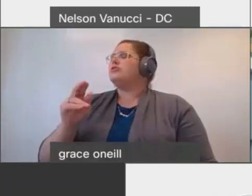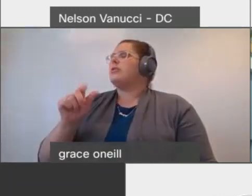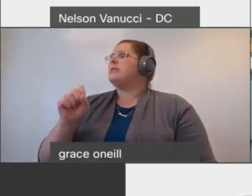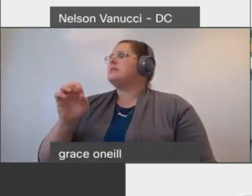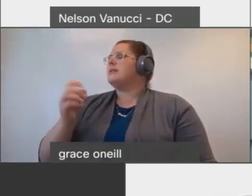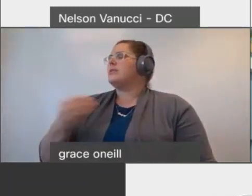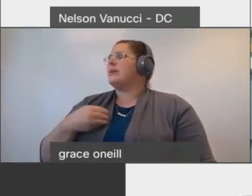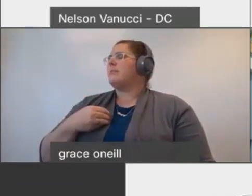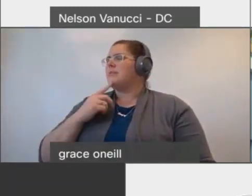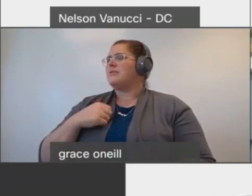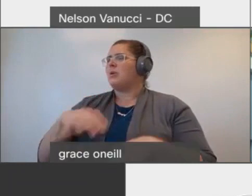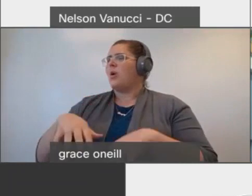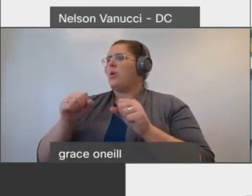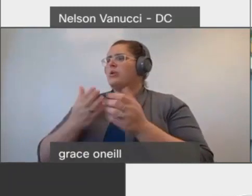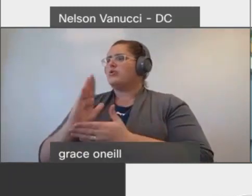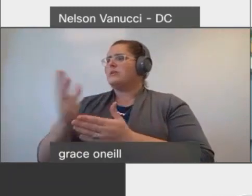Host rights, thank you.